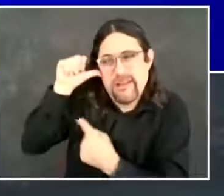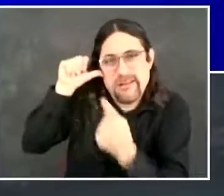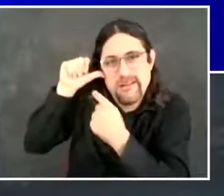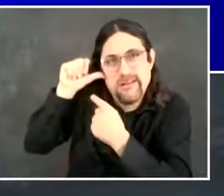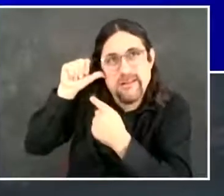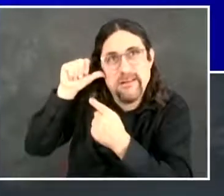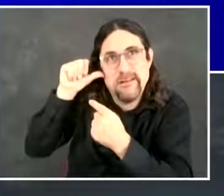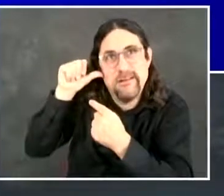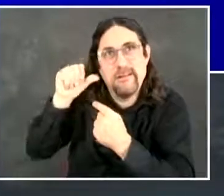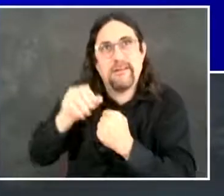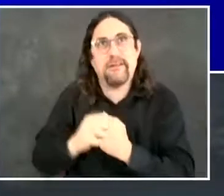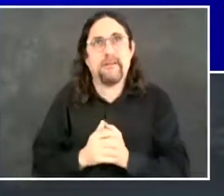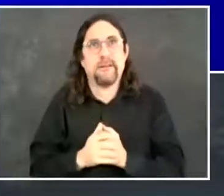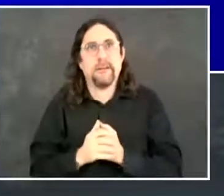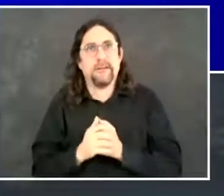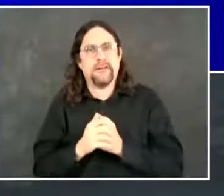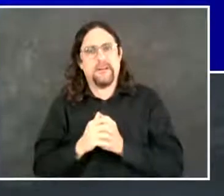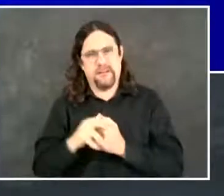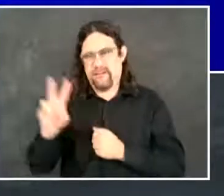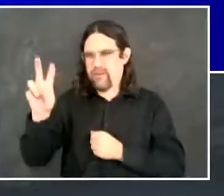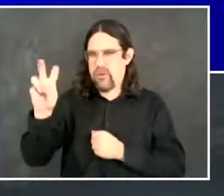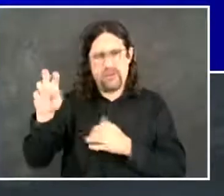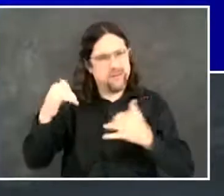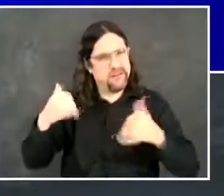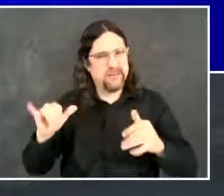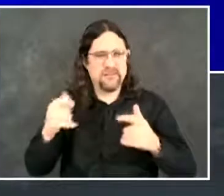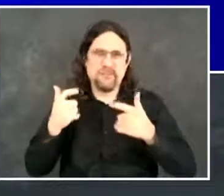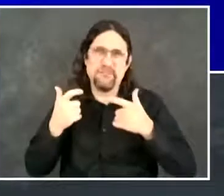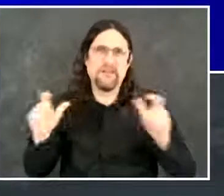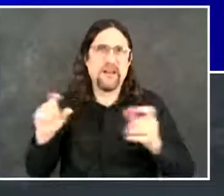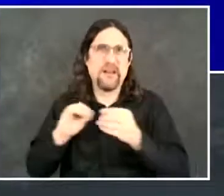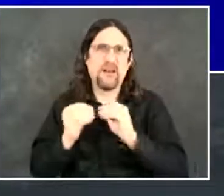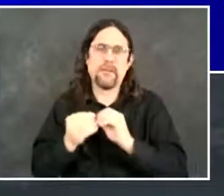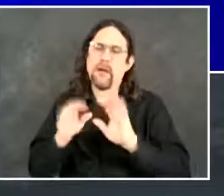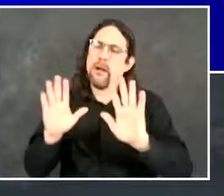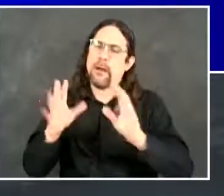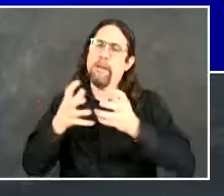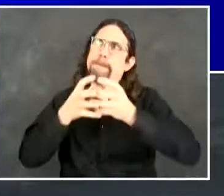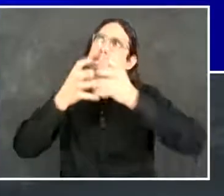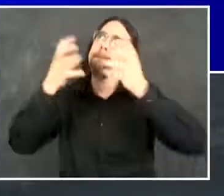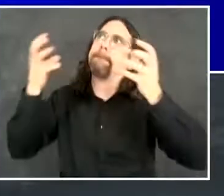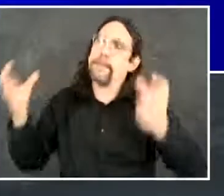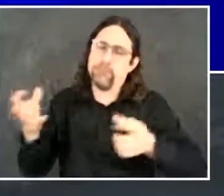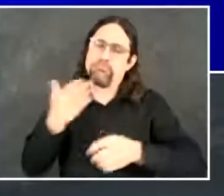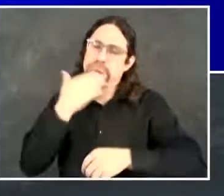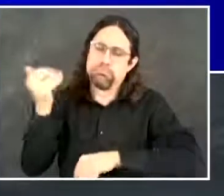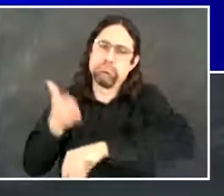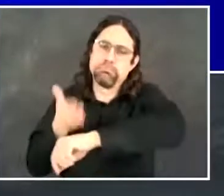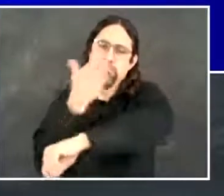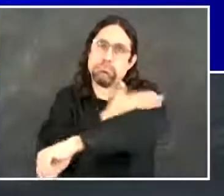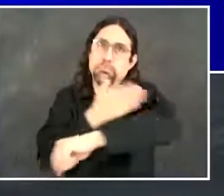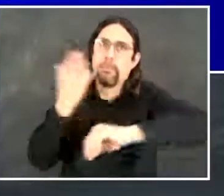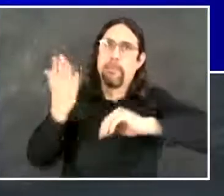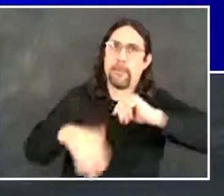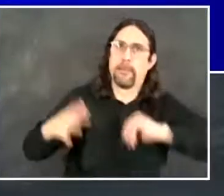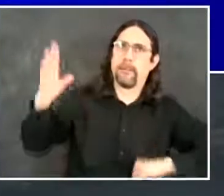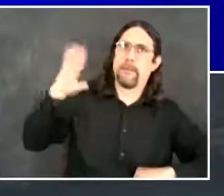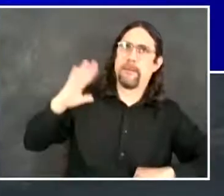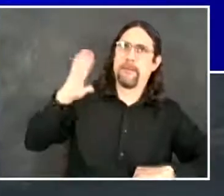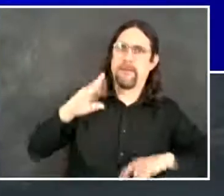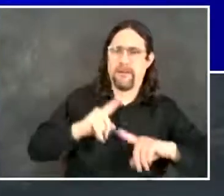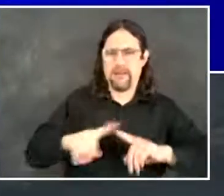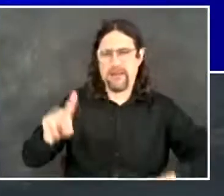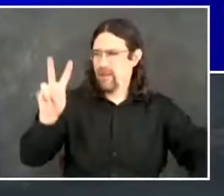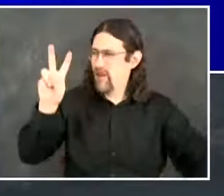every one of these cases, each and every one of these numbers is a human being. And we can't for a moment forget what we would have